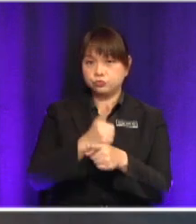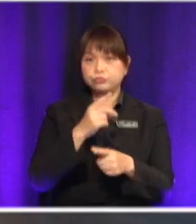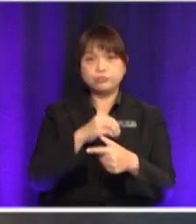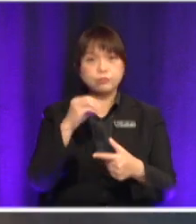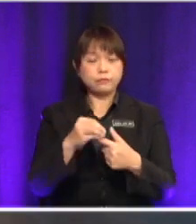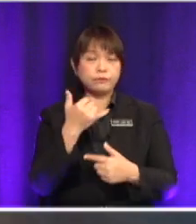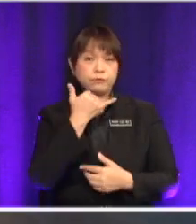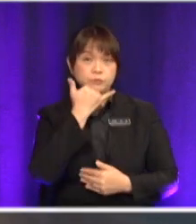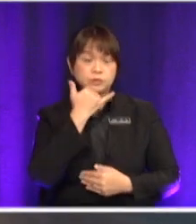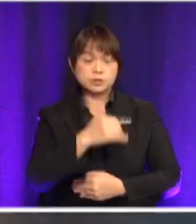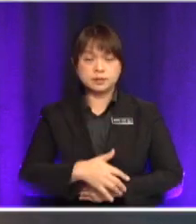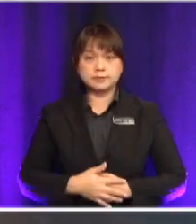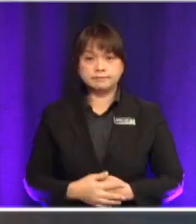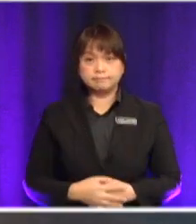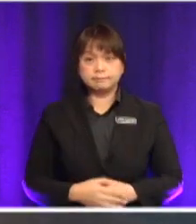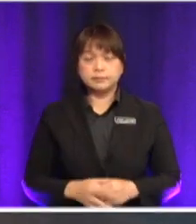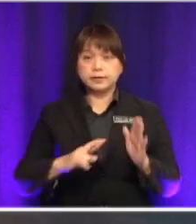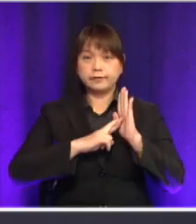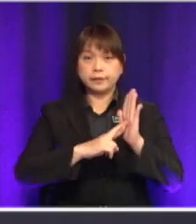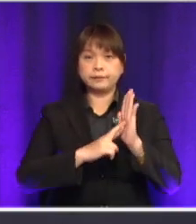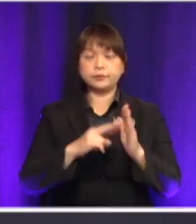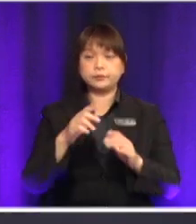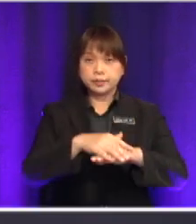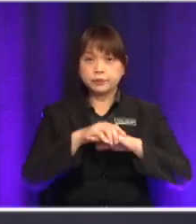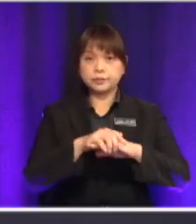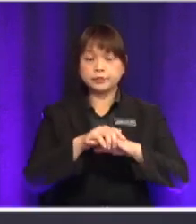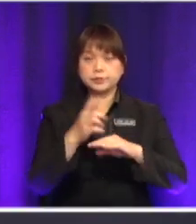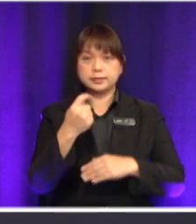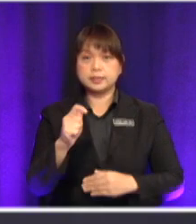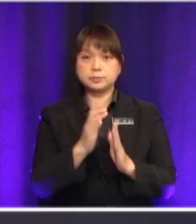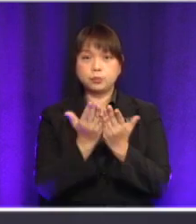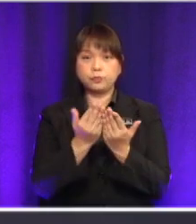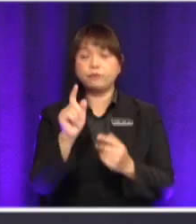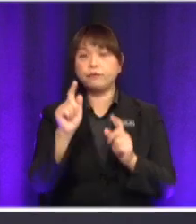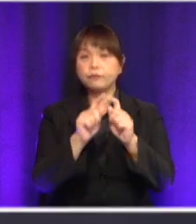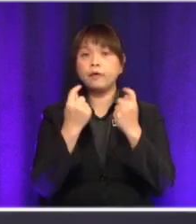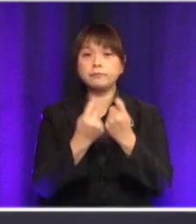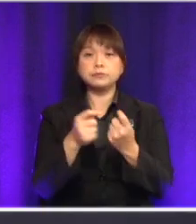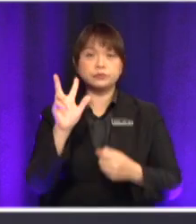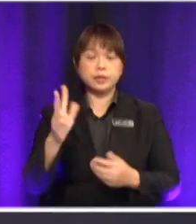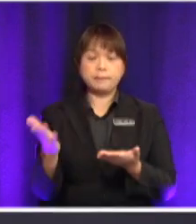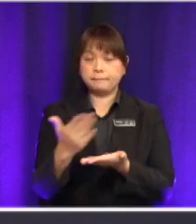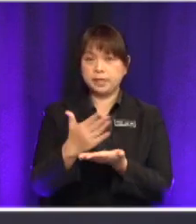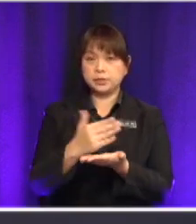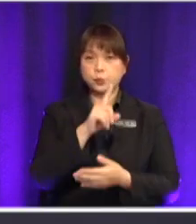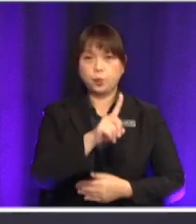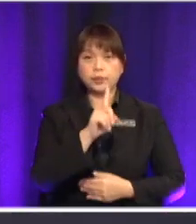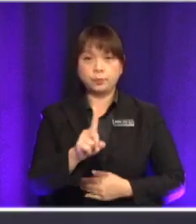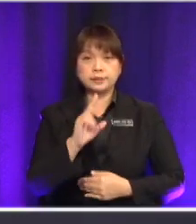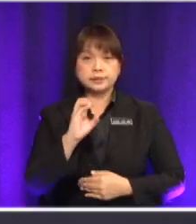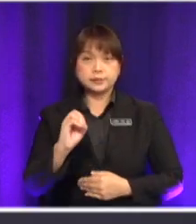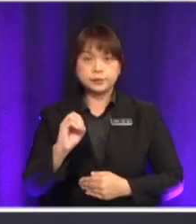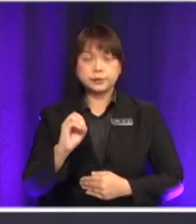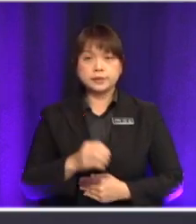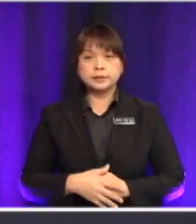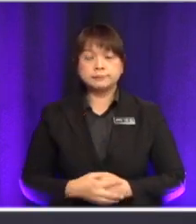also refer to close-up page textbook, English textbook, Form 3, page 110. Now, teacher,